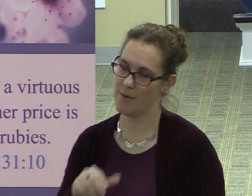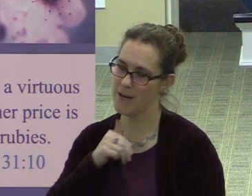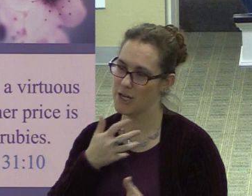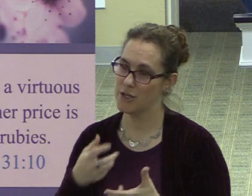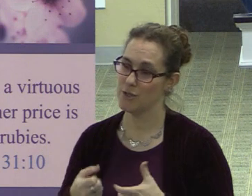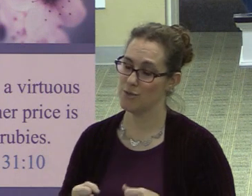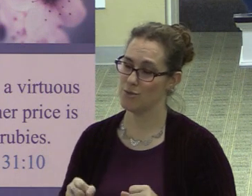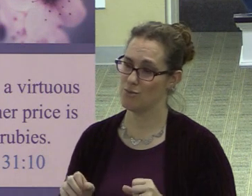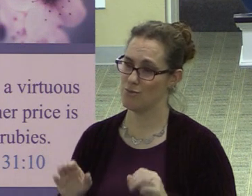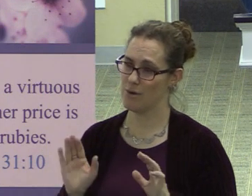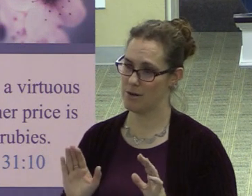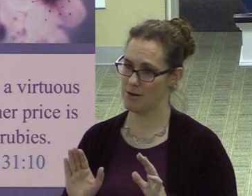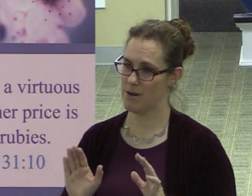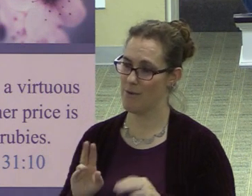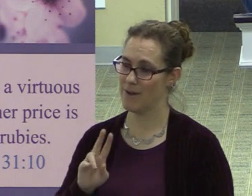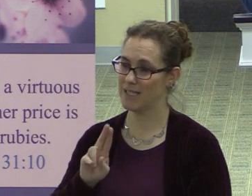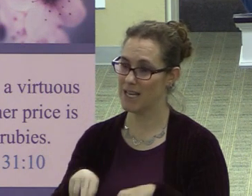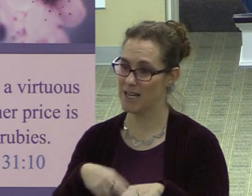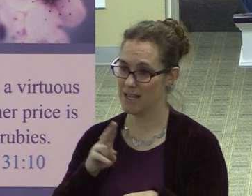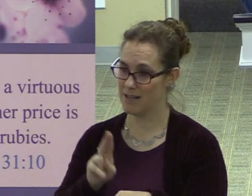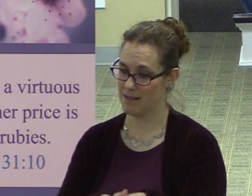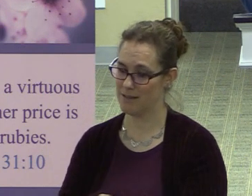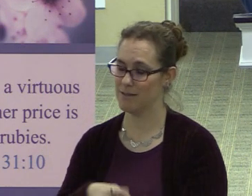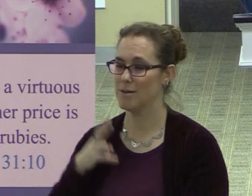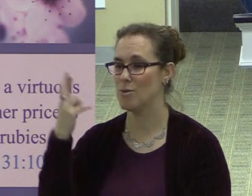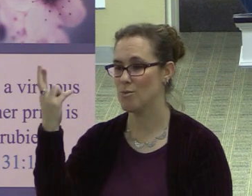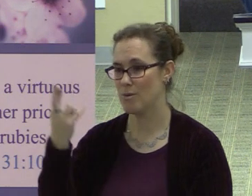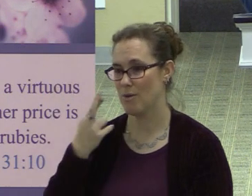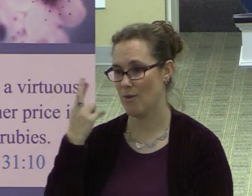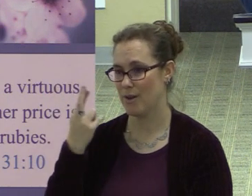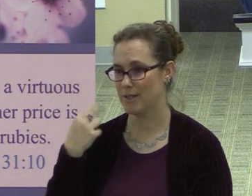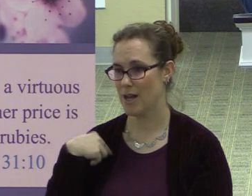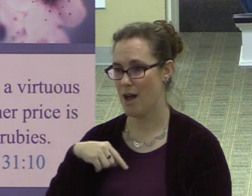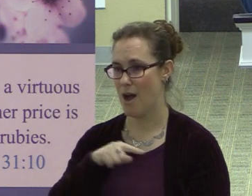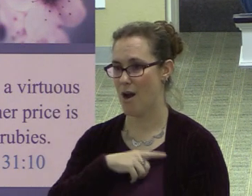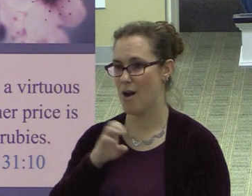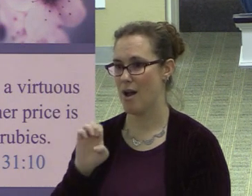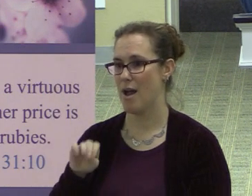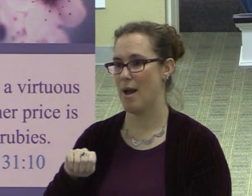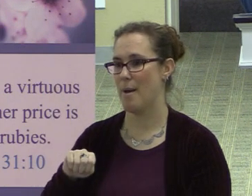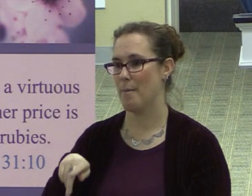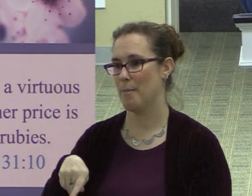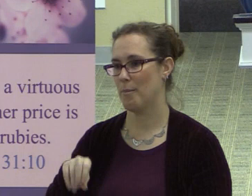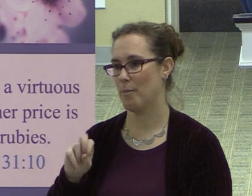surrender. It was the nation realized our emperor is not divine.